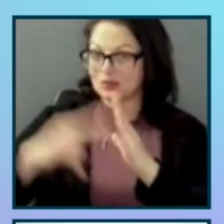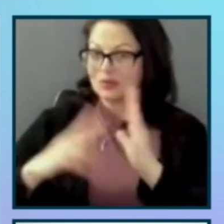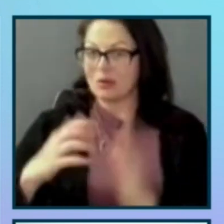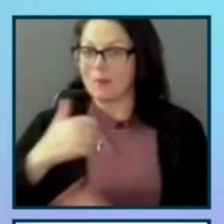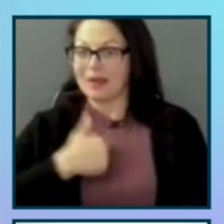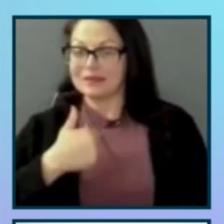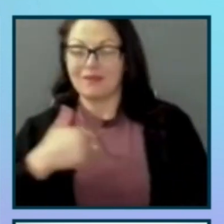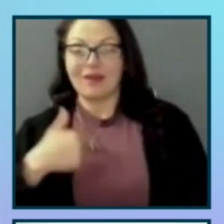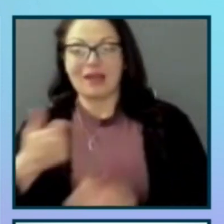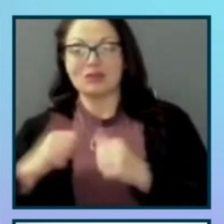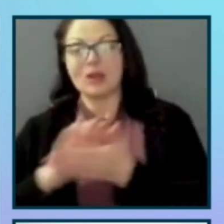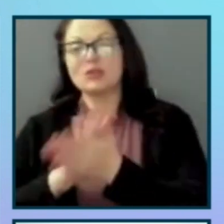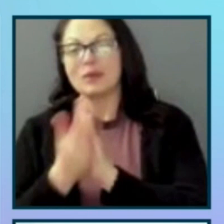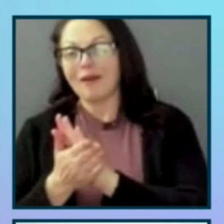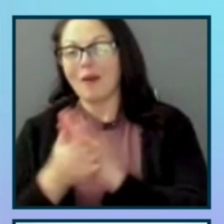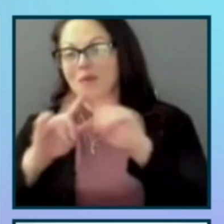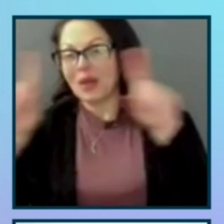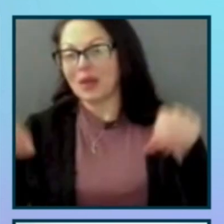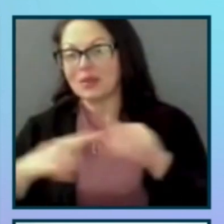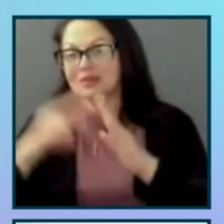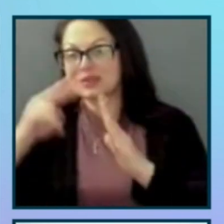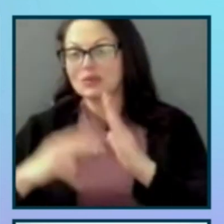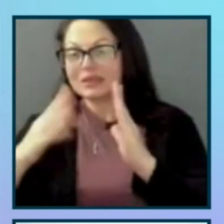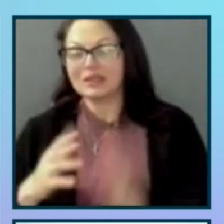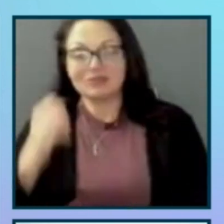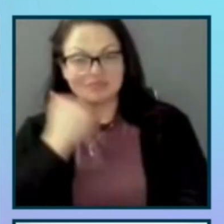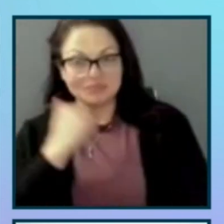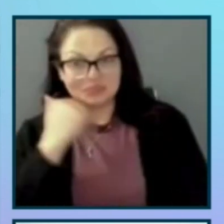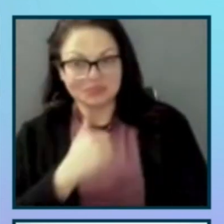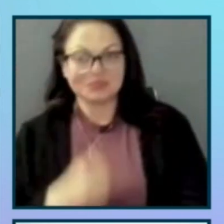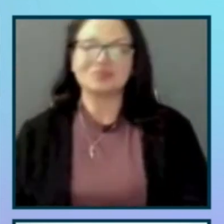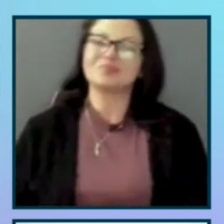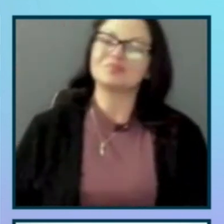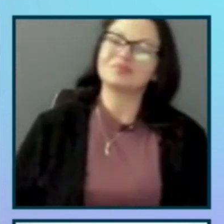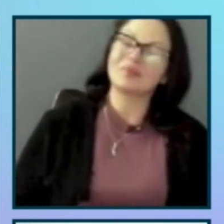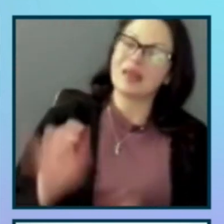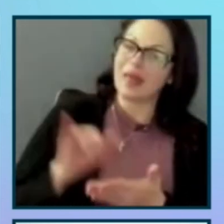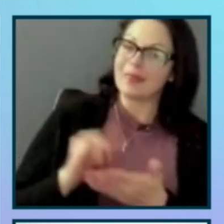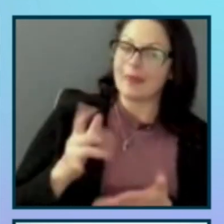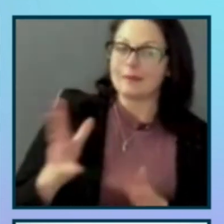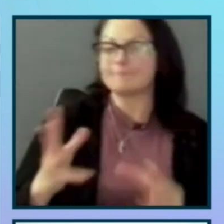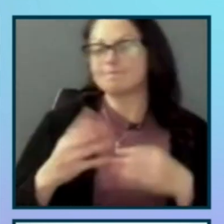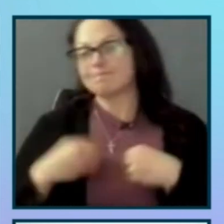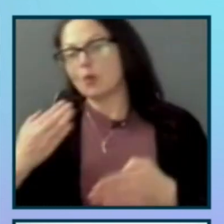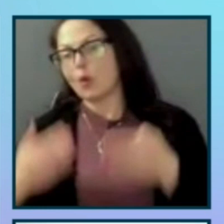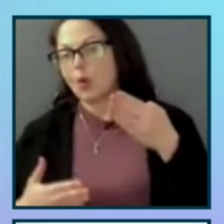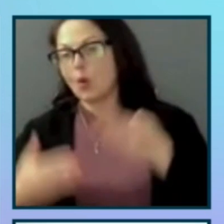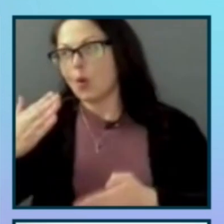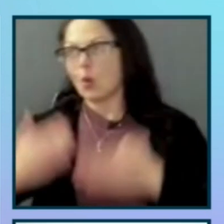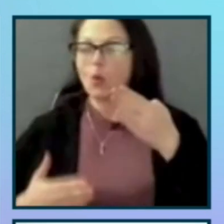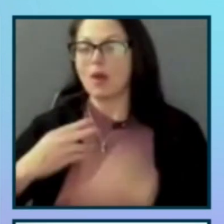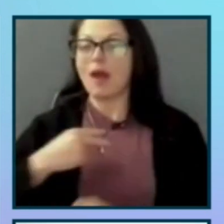become that screen reader that I listen to on a daily basis in my testing, which is taking on a really robotic persona and